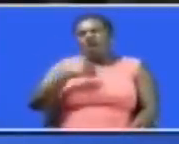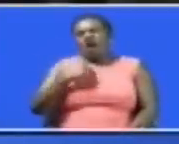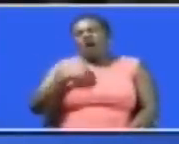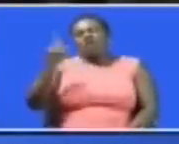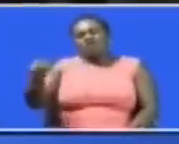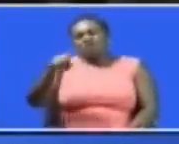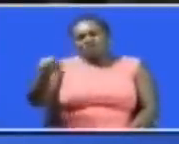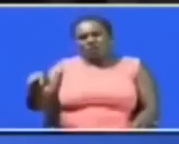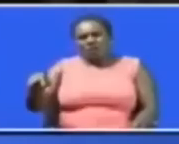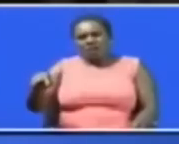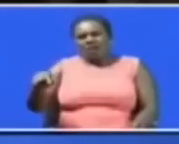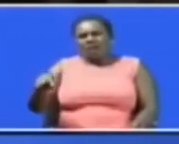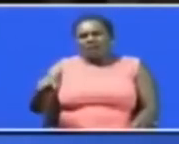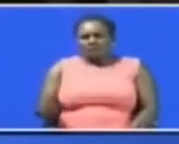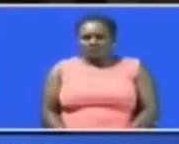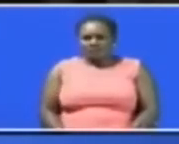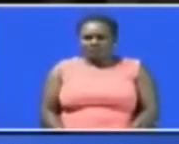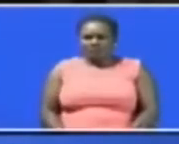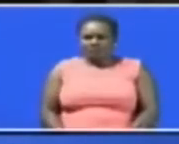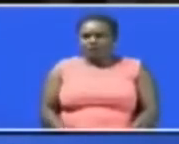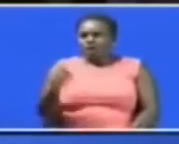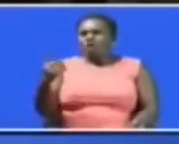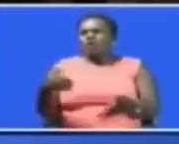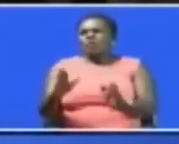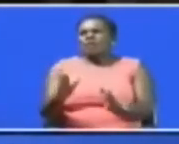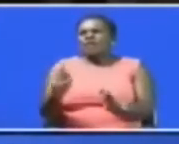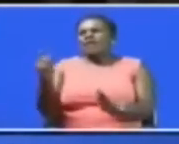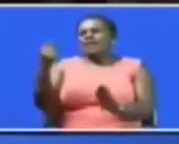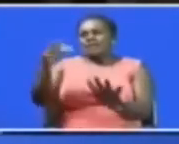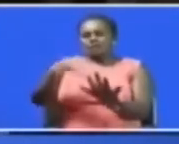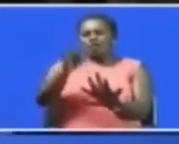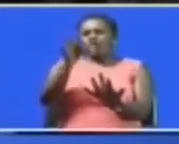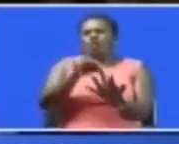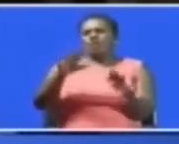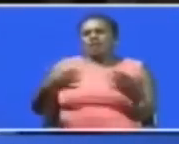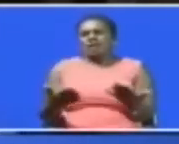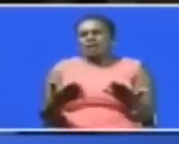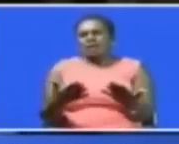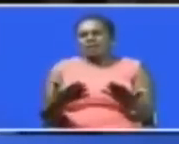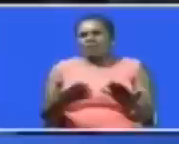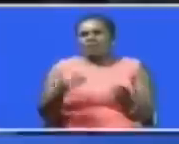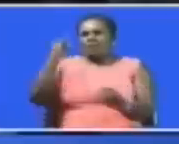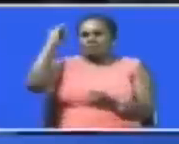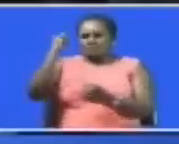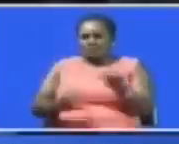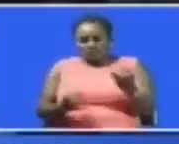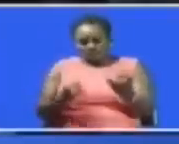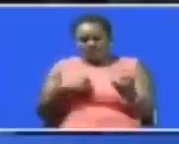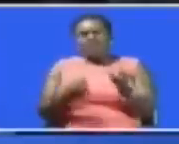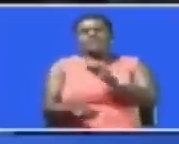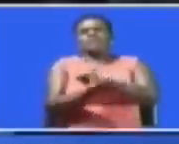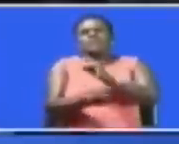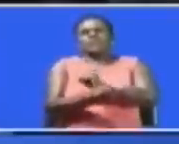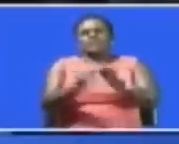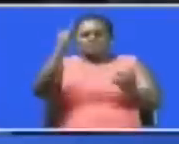they must have been wrong. The only way we can tell whether they were wrong or right is what Kenyans chose. When ultimately, an opportunity, let me just finish